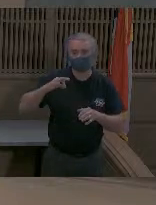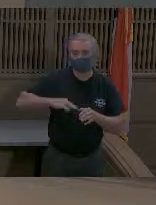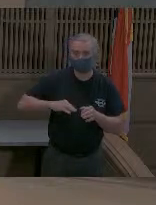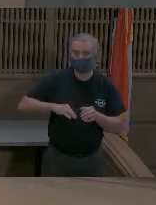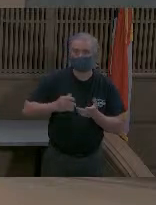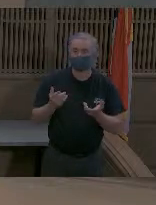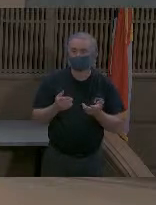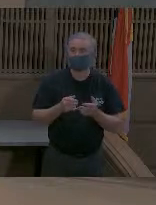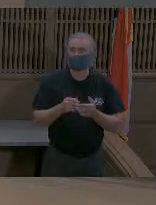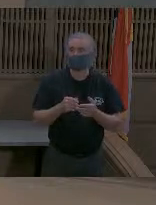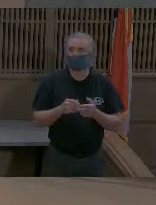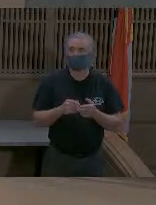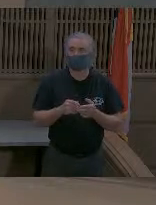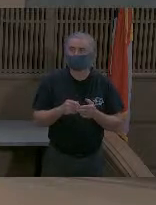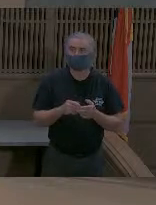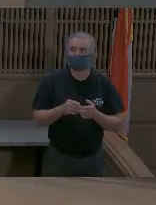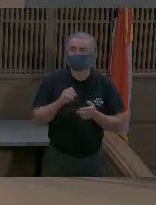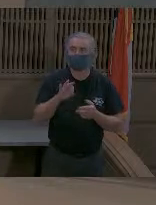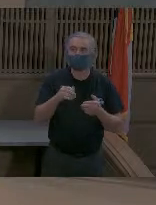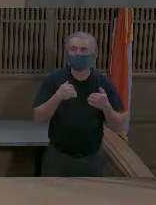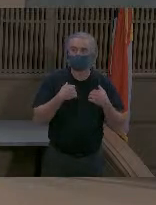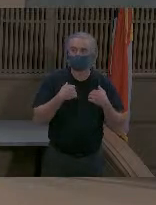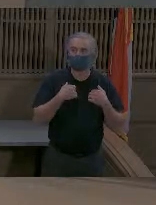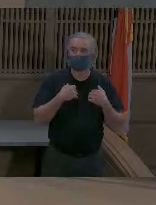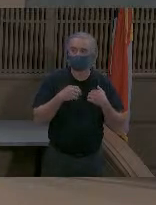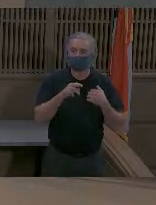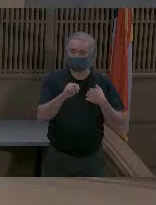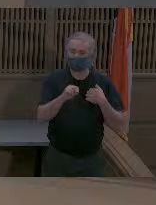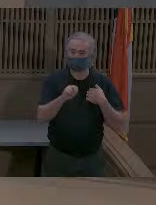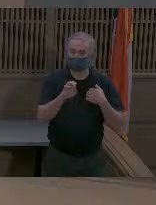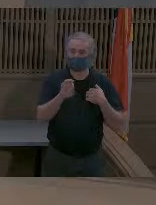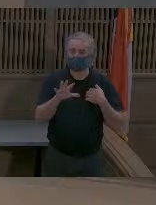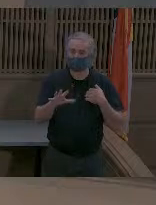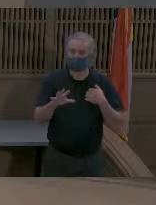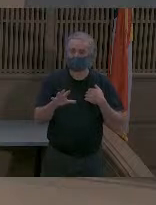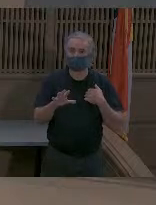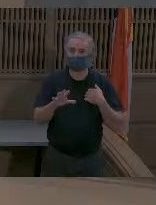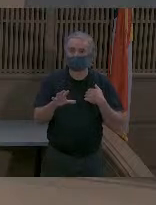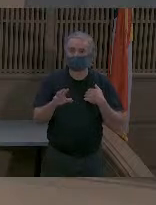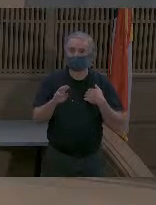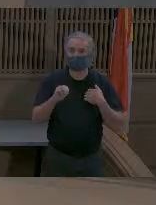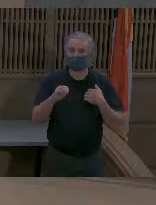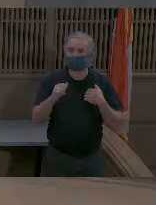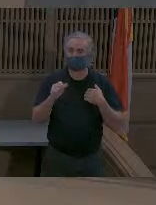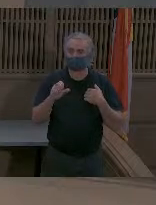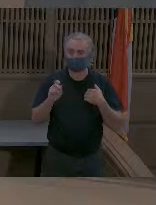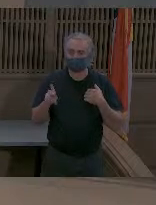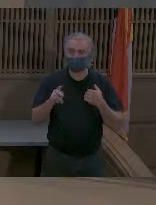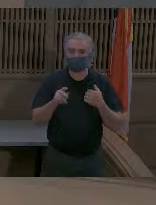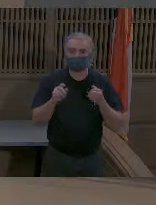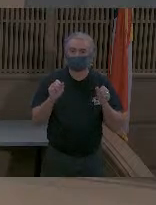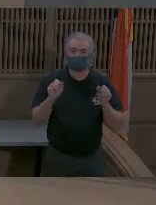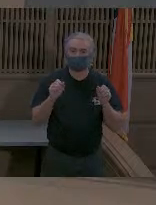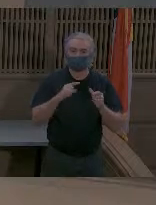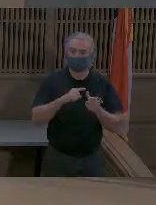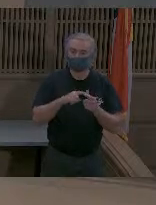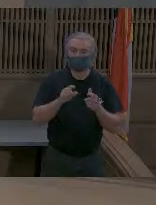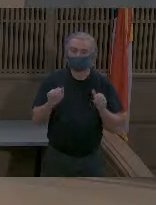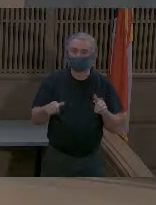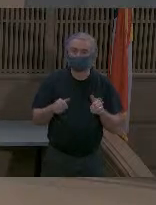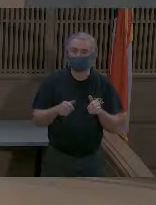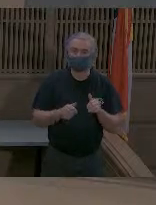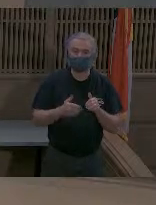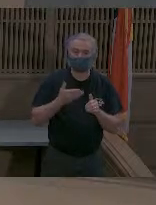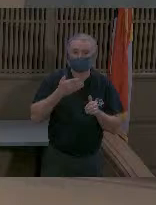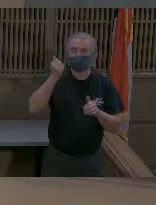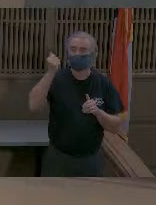a properly fitting N95 mask, there is not much more that you're gonna gain. Alternatively, the only other problem I see with